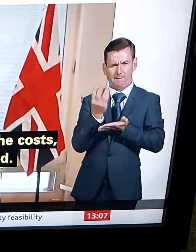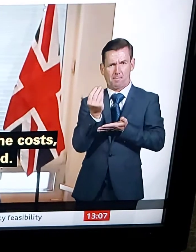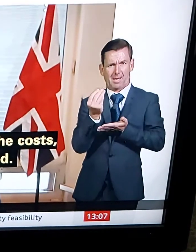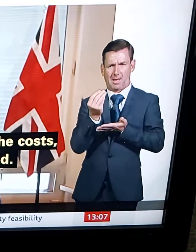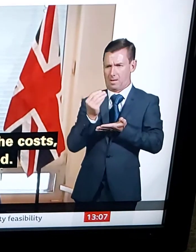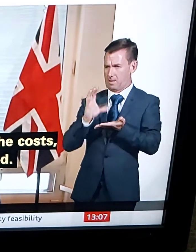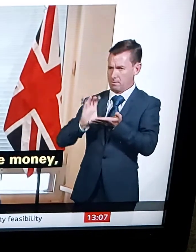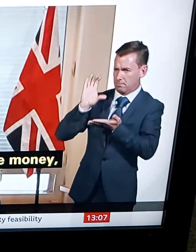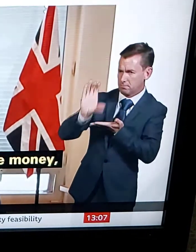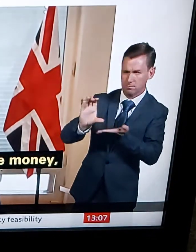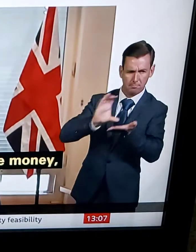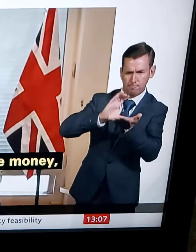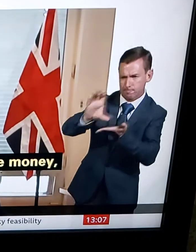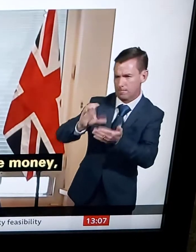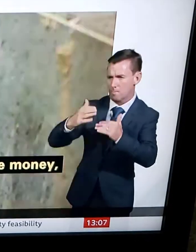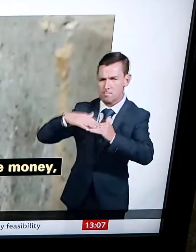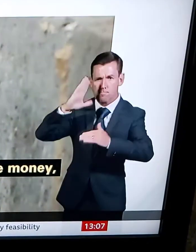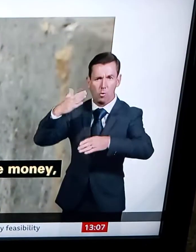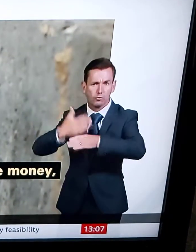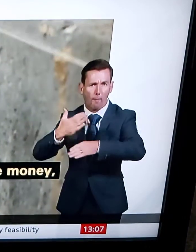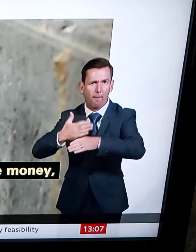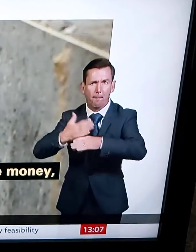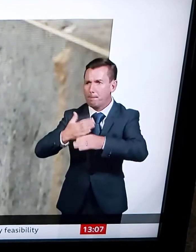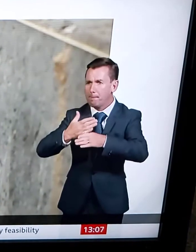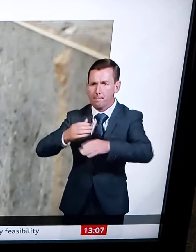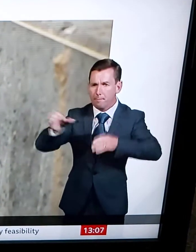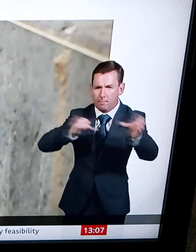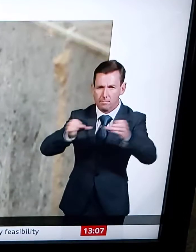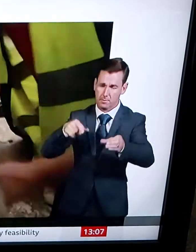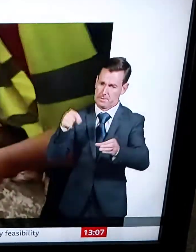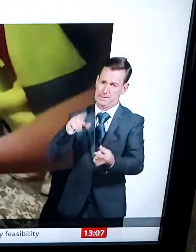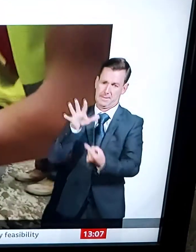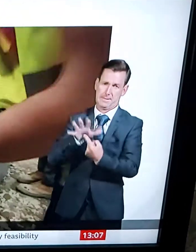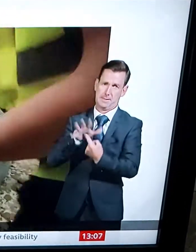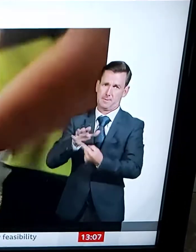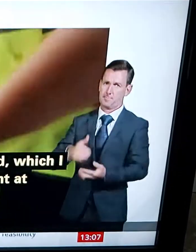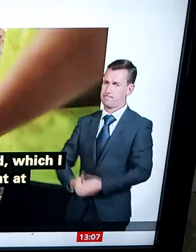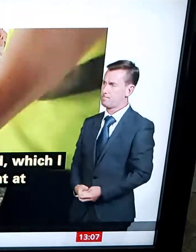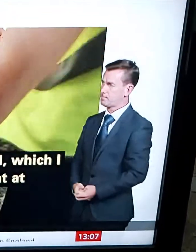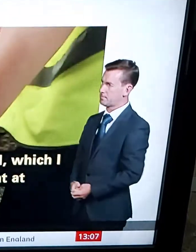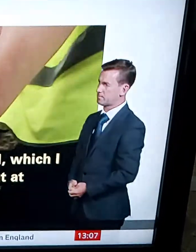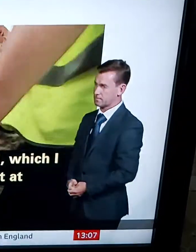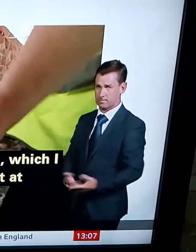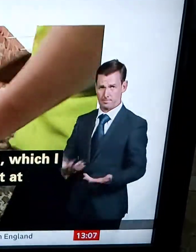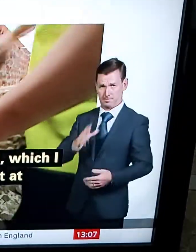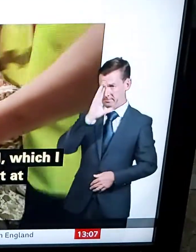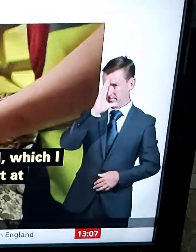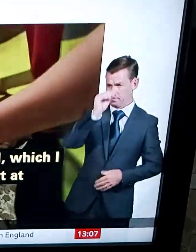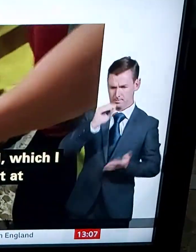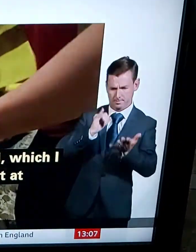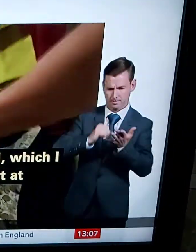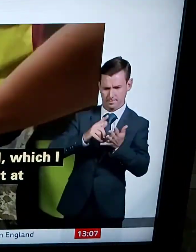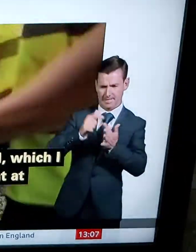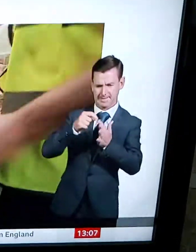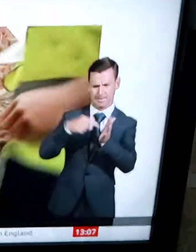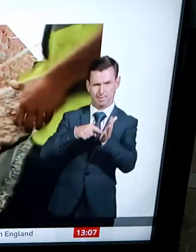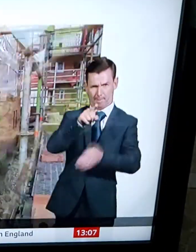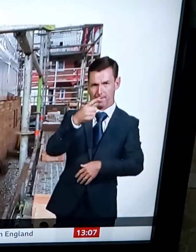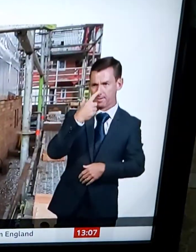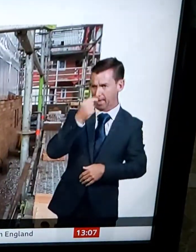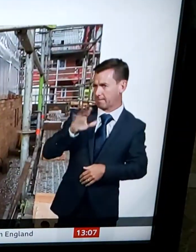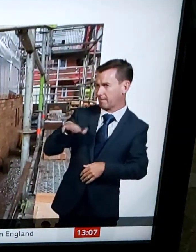still less than a third of what Boris Johnson promised before the election to spend on energy efficiency. It's enough, certainly, to create thousands of jobs, but